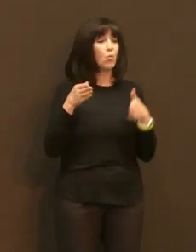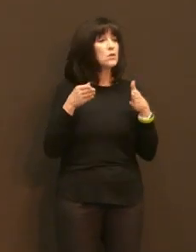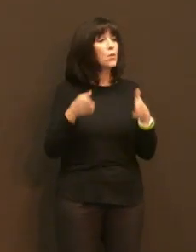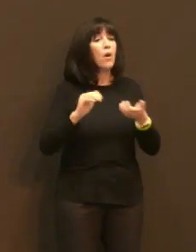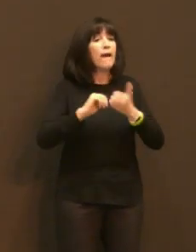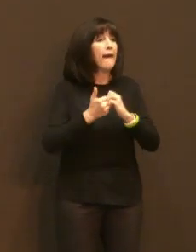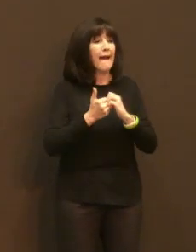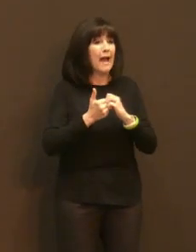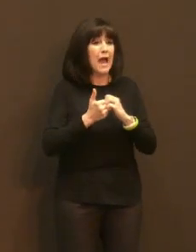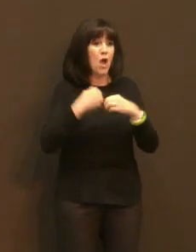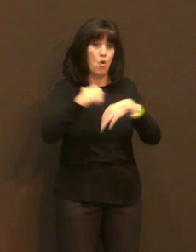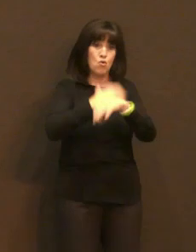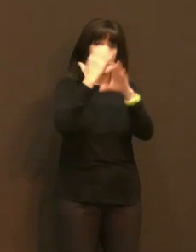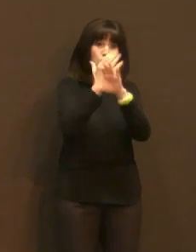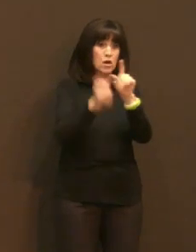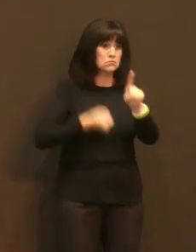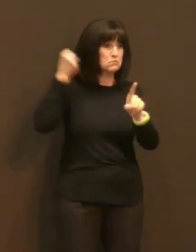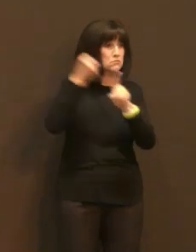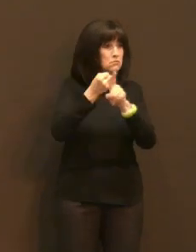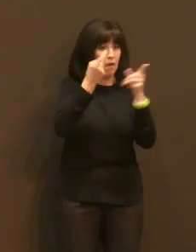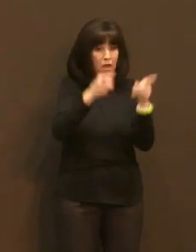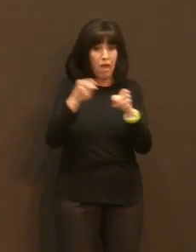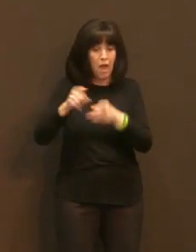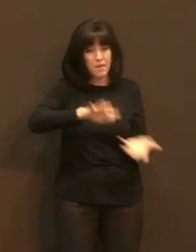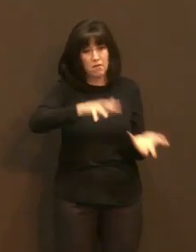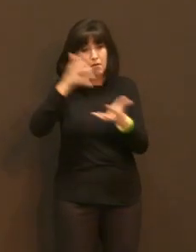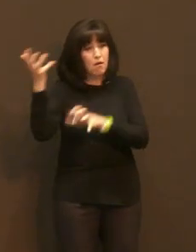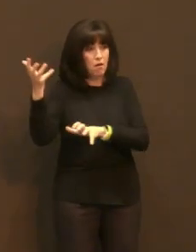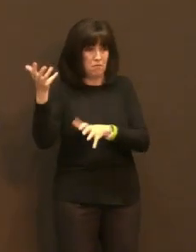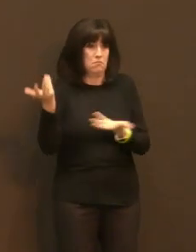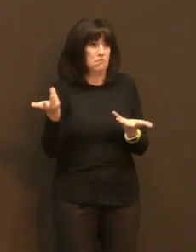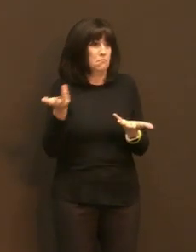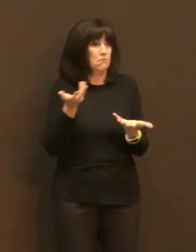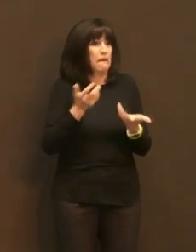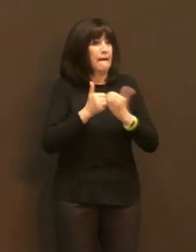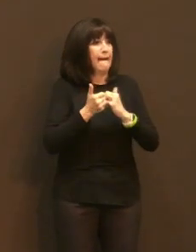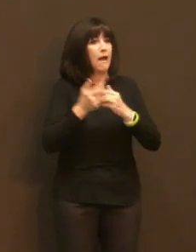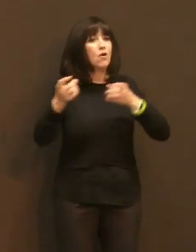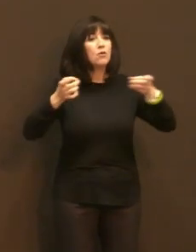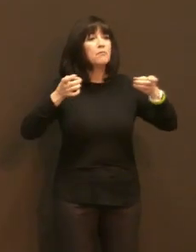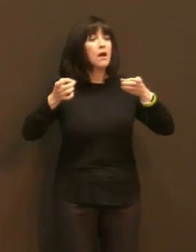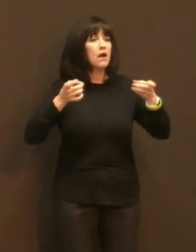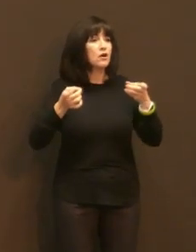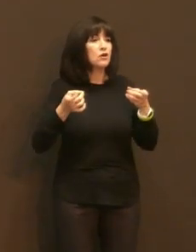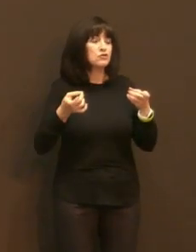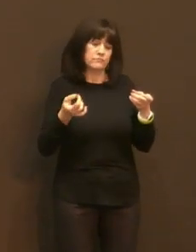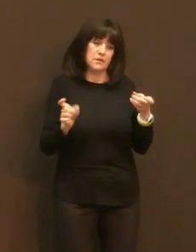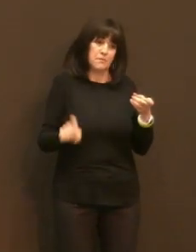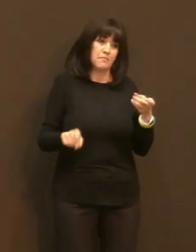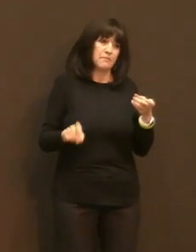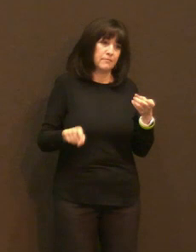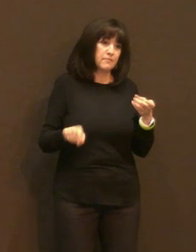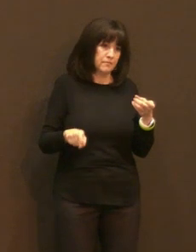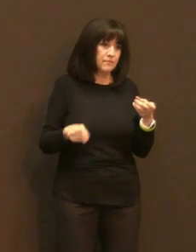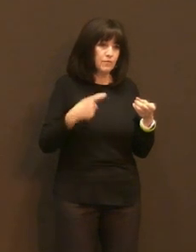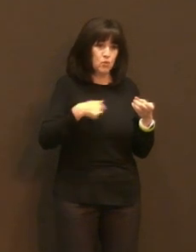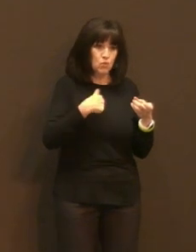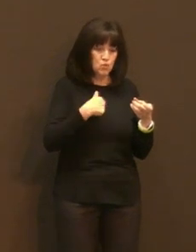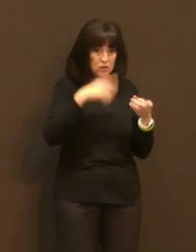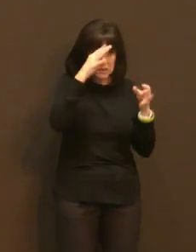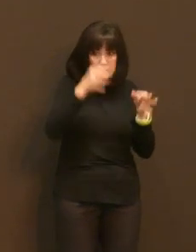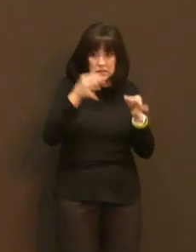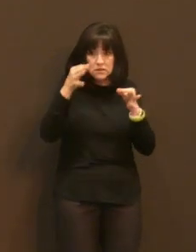a crisis situation like this. It's just we make decisions on a minute by minute, hour to